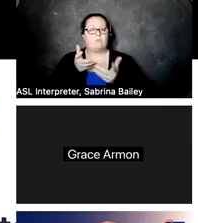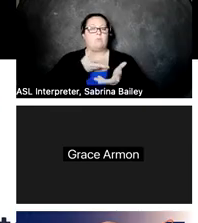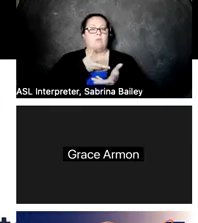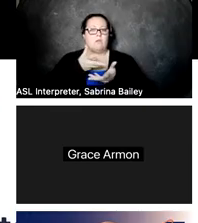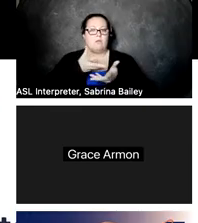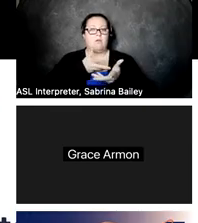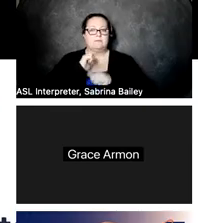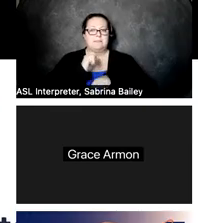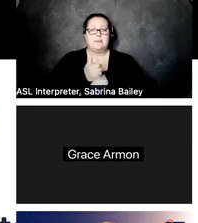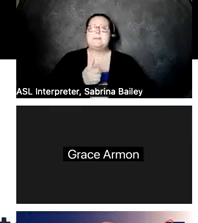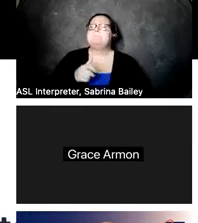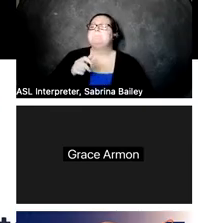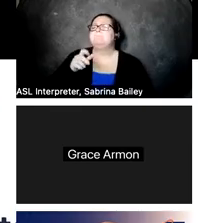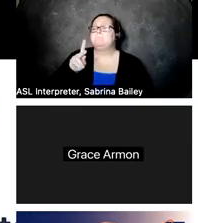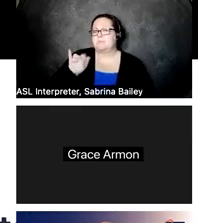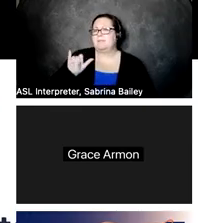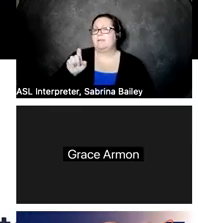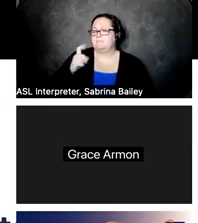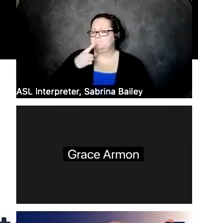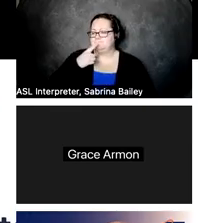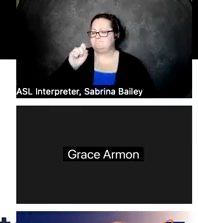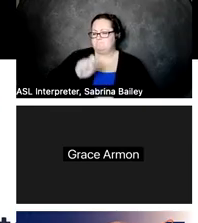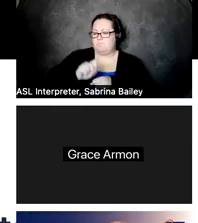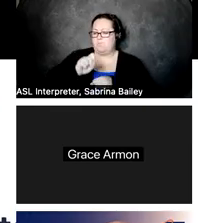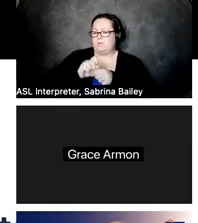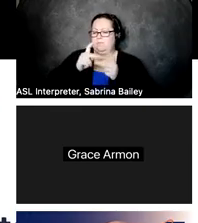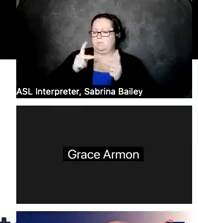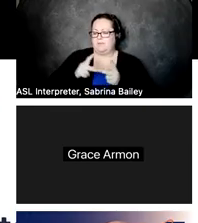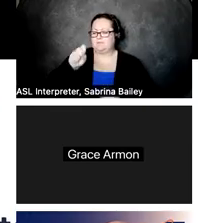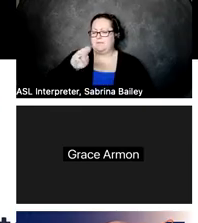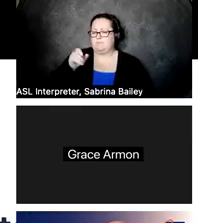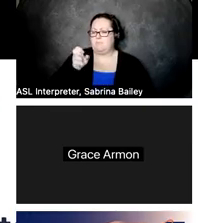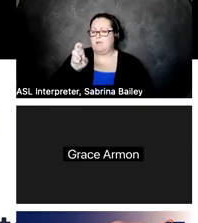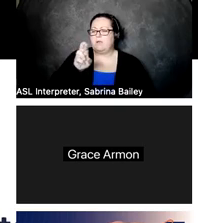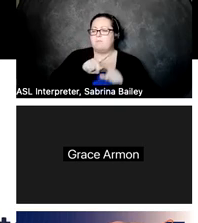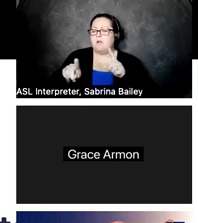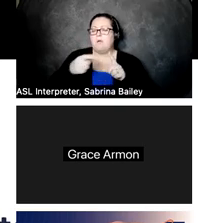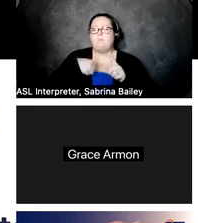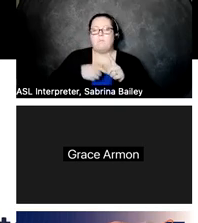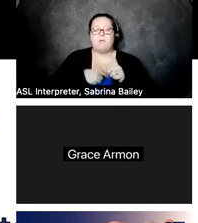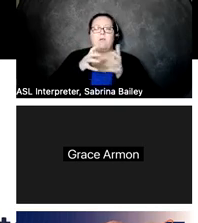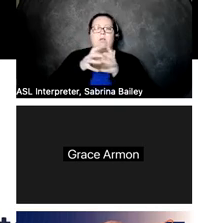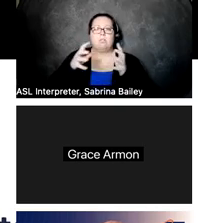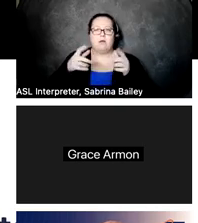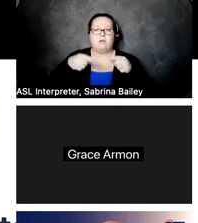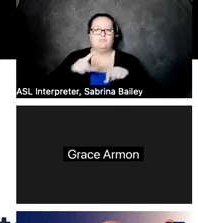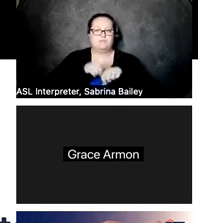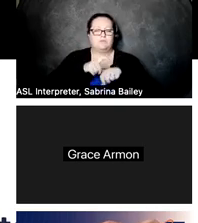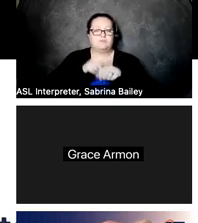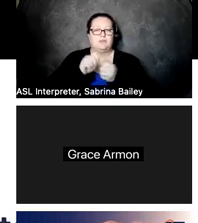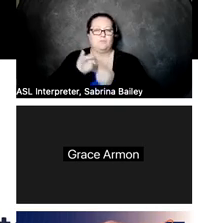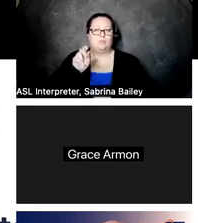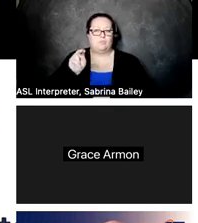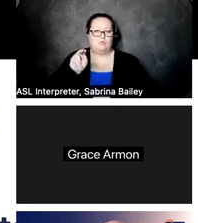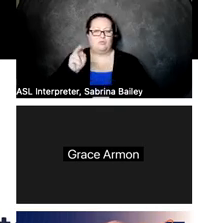And we kind of talked about the employment site, but I wanted to say a few things about, we spoke a lot during your time with Barton while you were working with